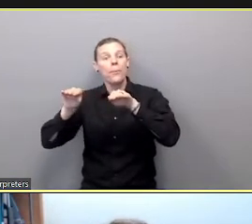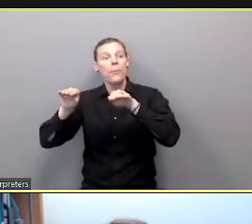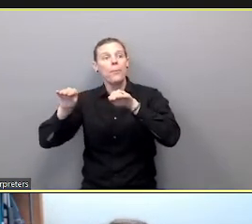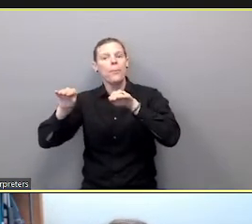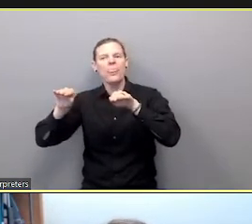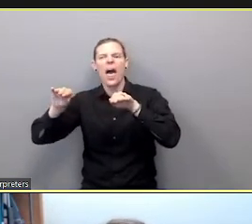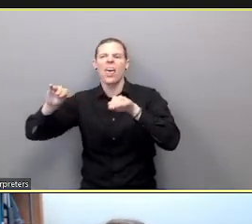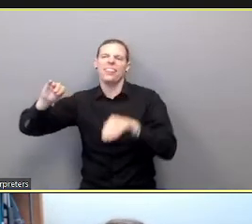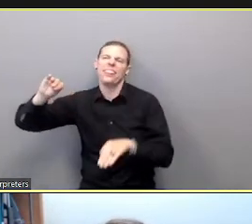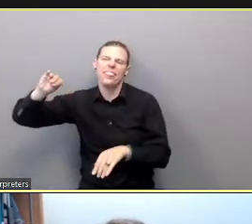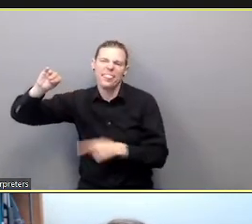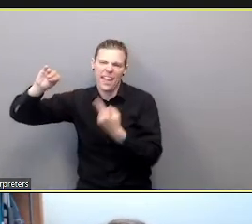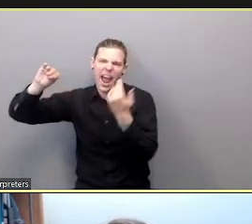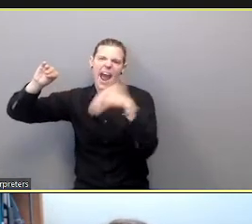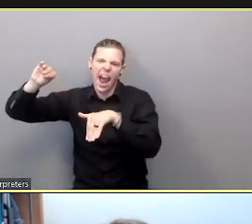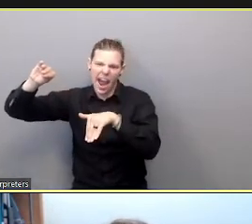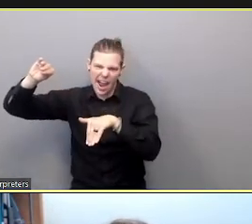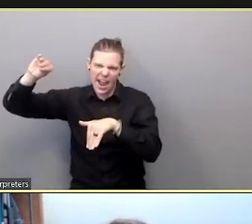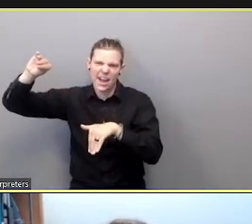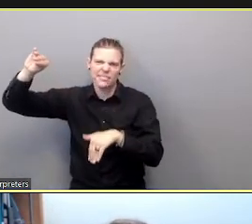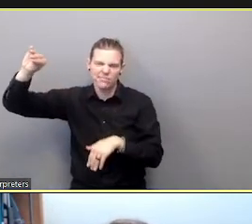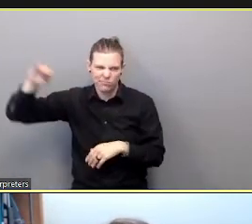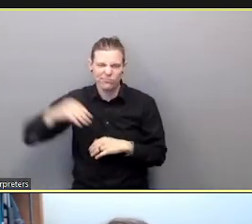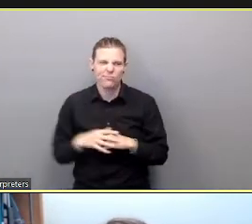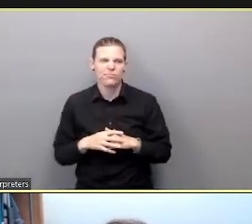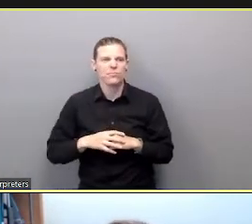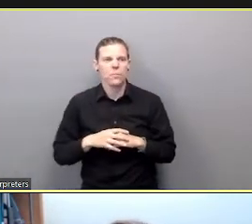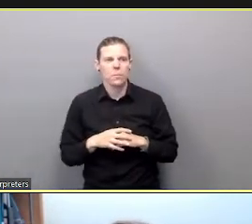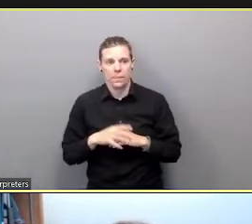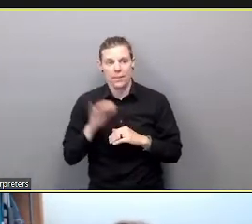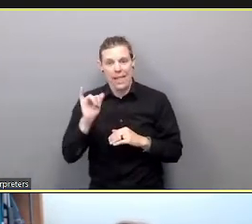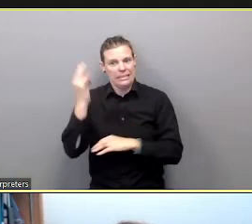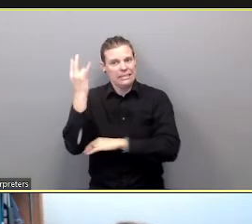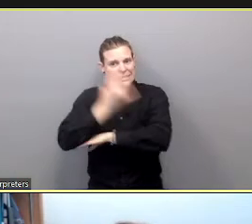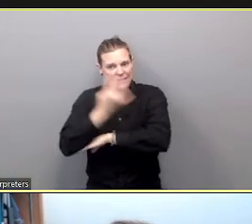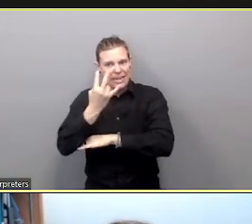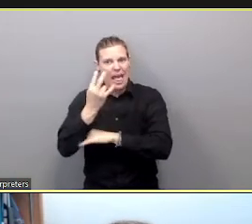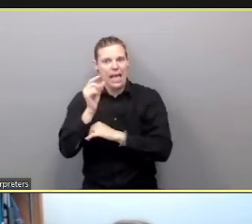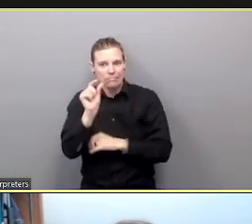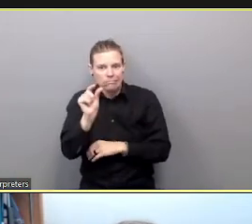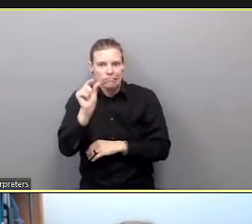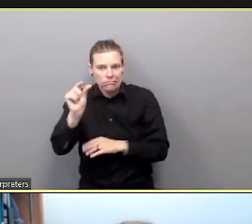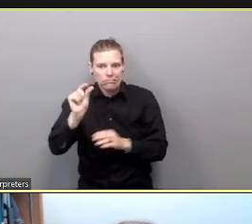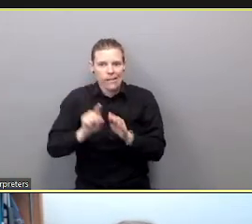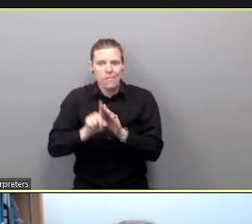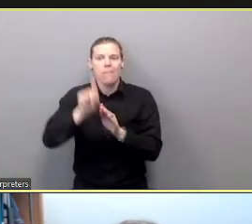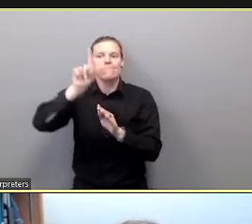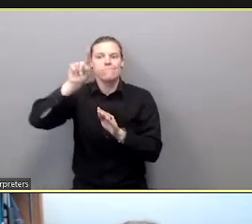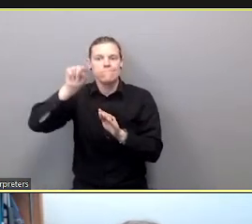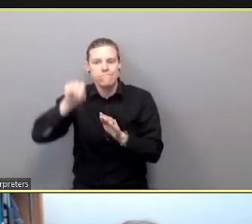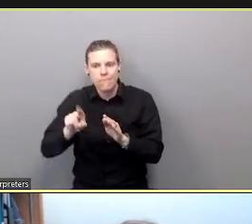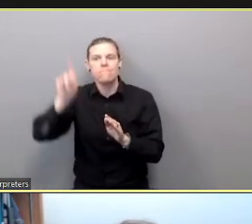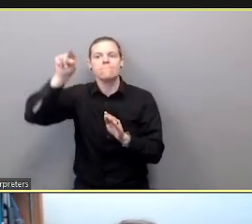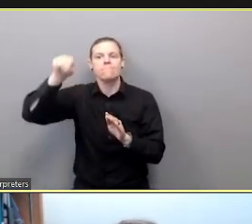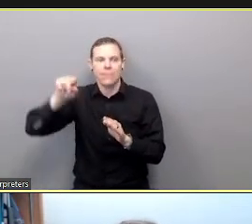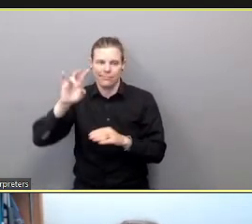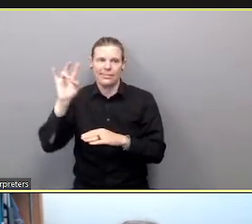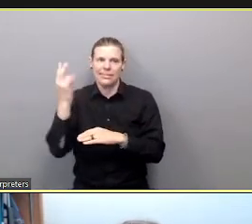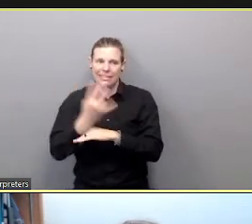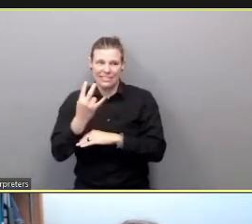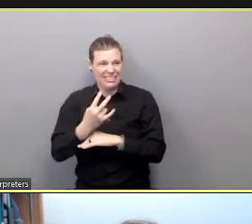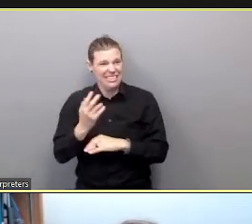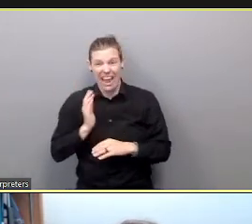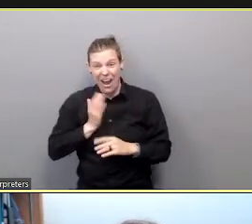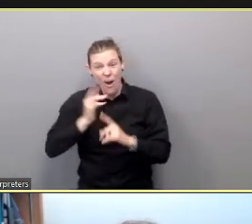we're sitting there on the far right in that 7-day rolling average. Not where we want to be, and we certainly hope to see